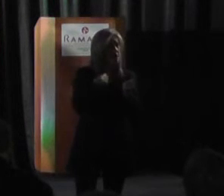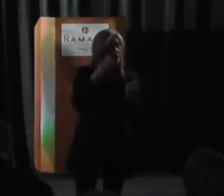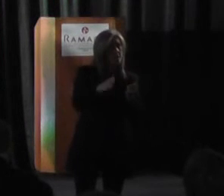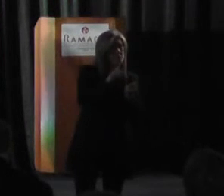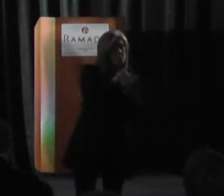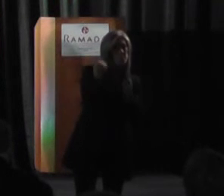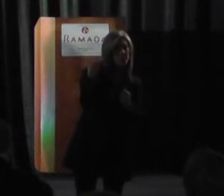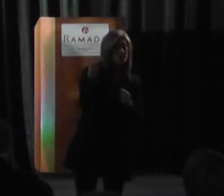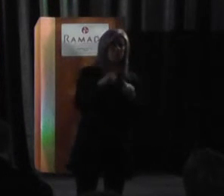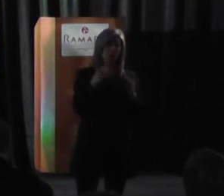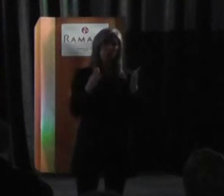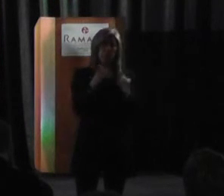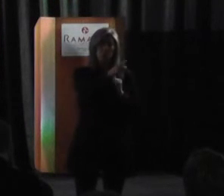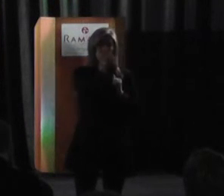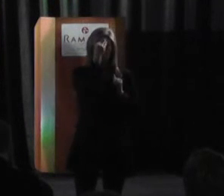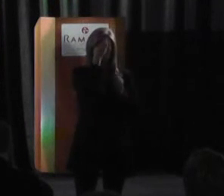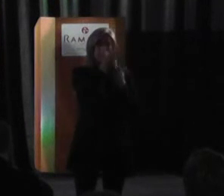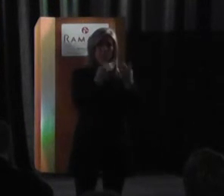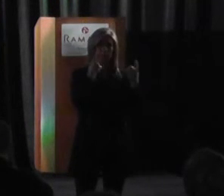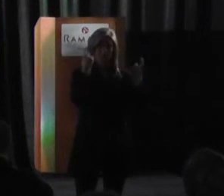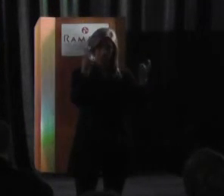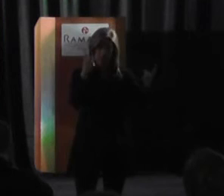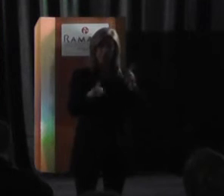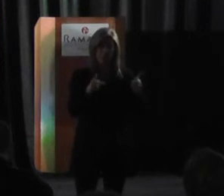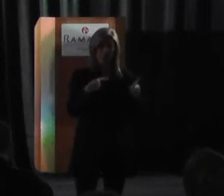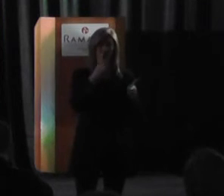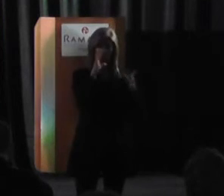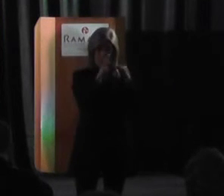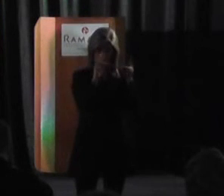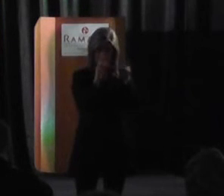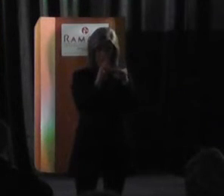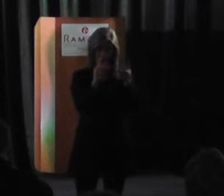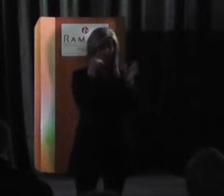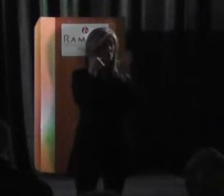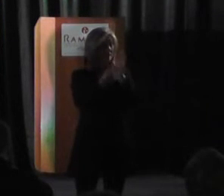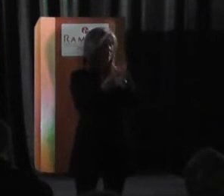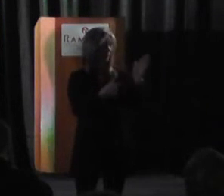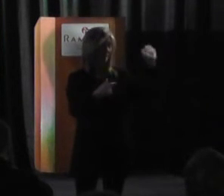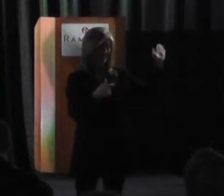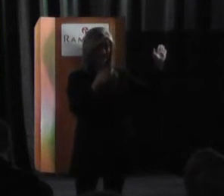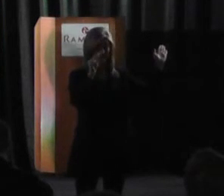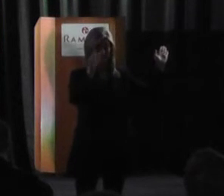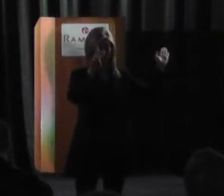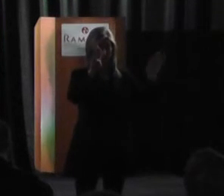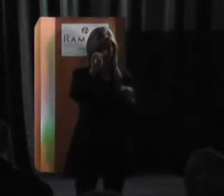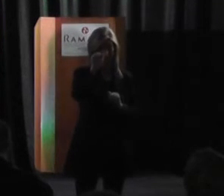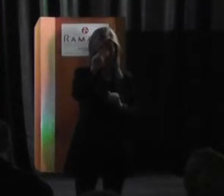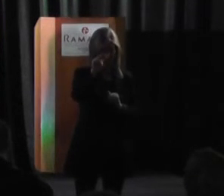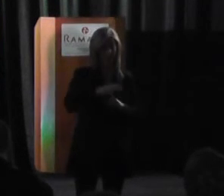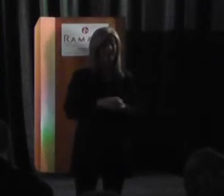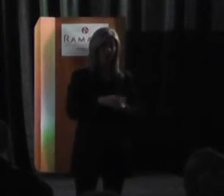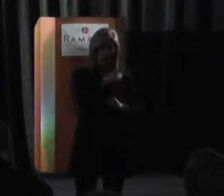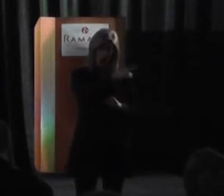some of these famous people that I'm going to be discussing today, like Mr. Bean. So Mr. Bean continues to